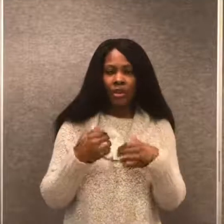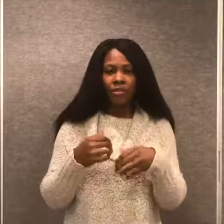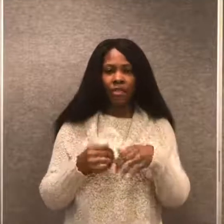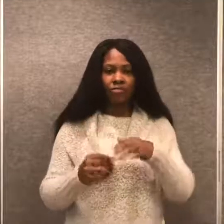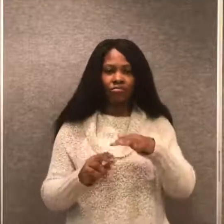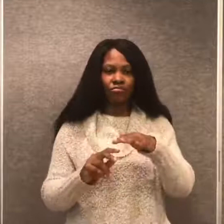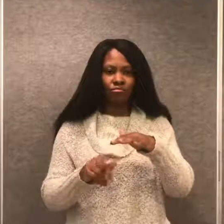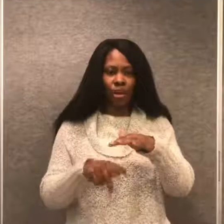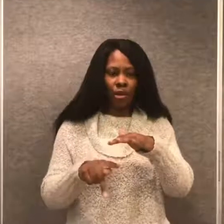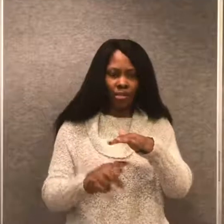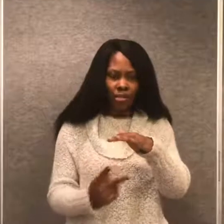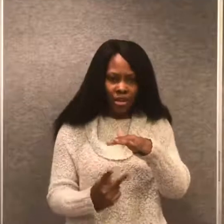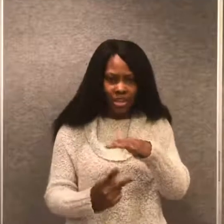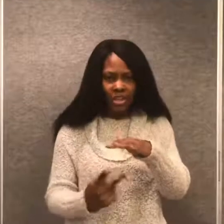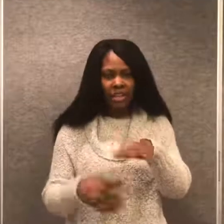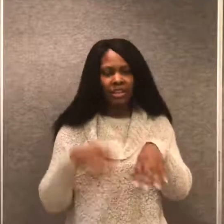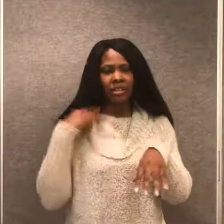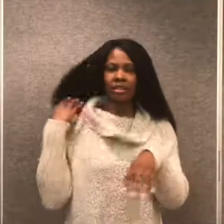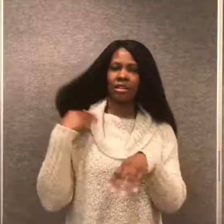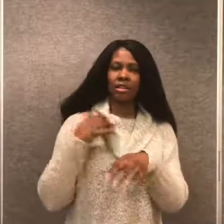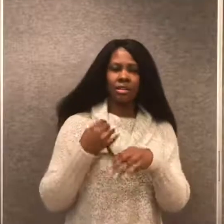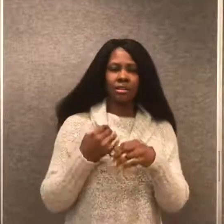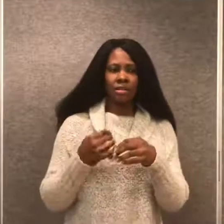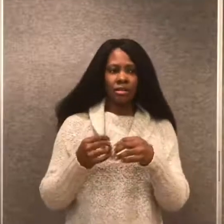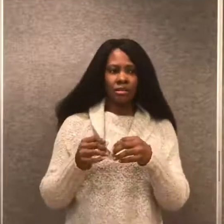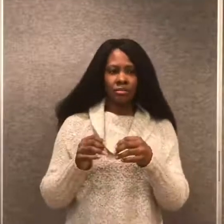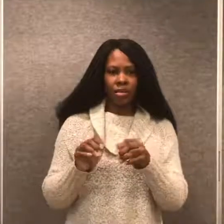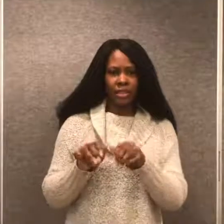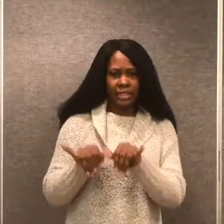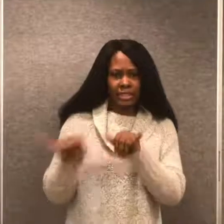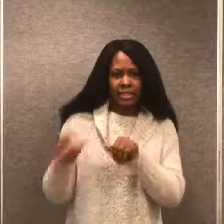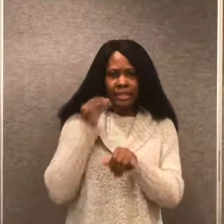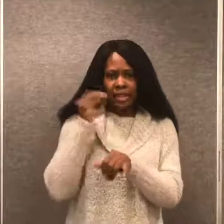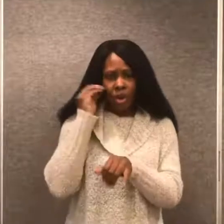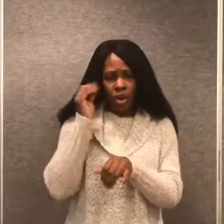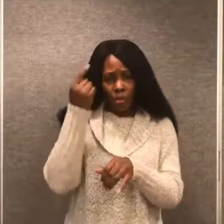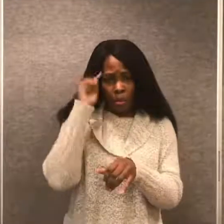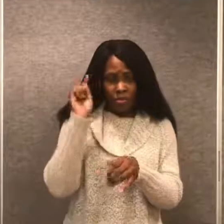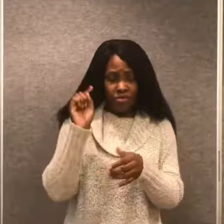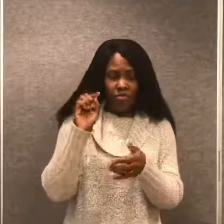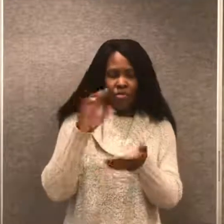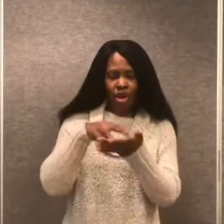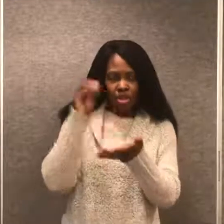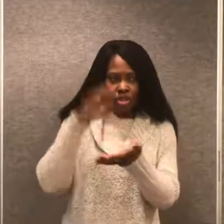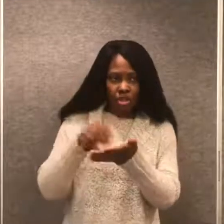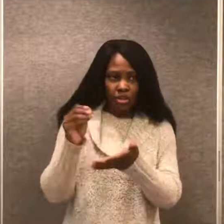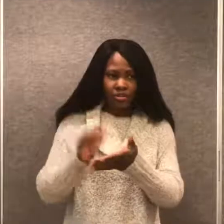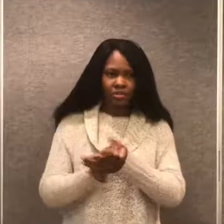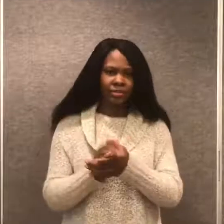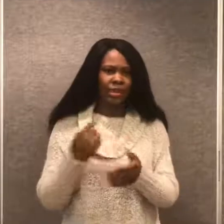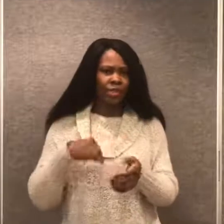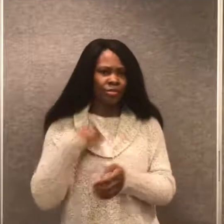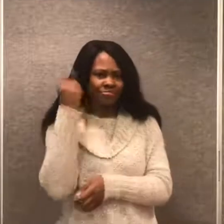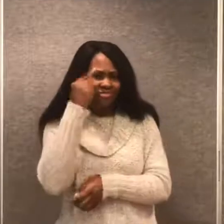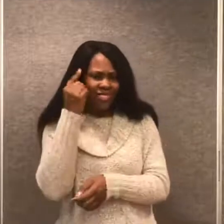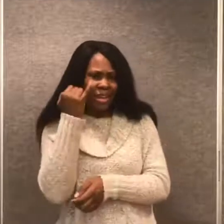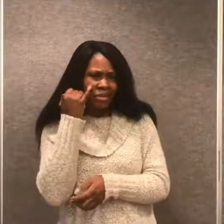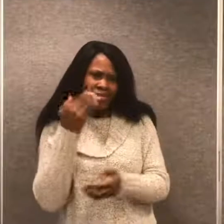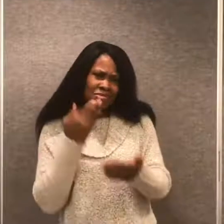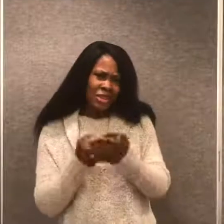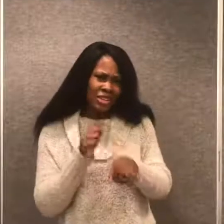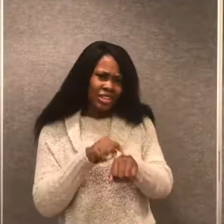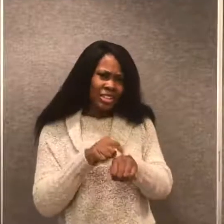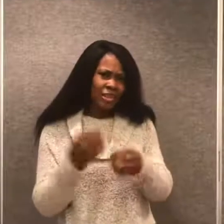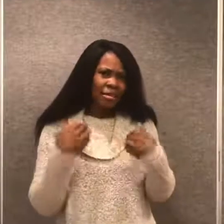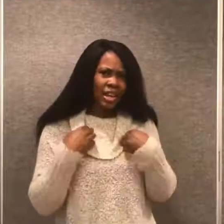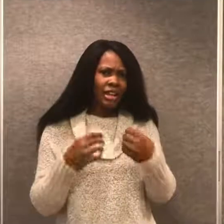19th, 2021. We also want you to know that we will reassess in January to determine whether it's even a good time to bring the kids back at that time. And we will create a